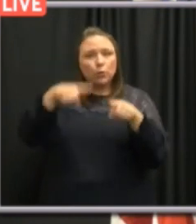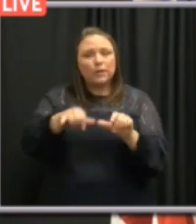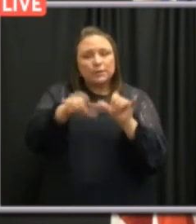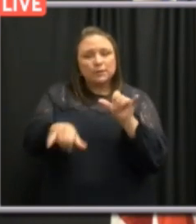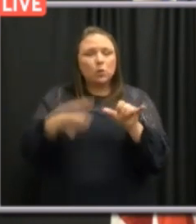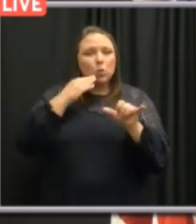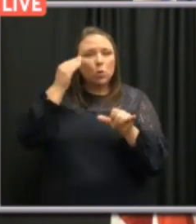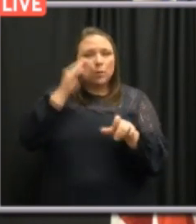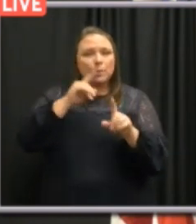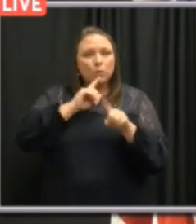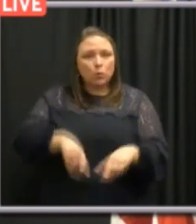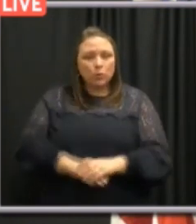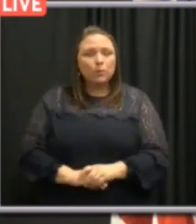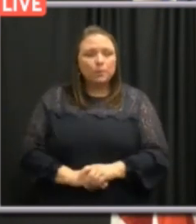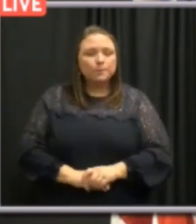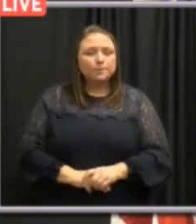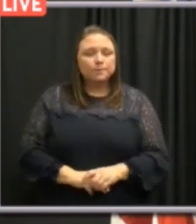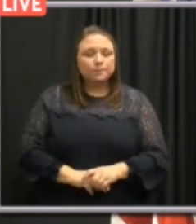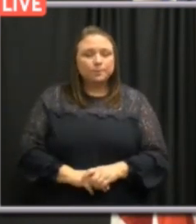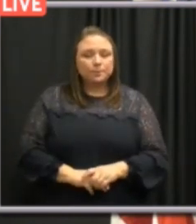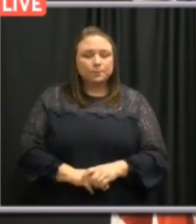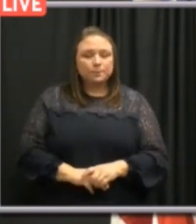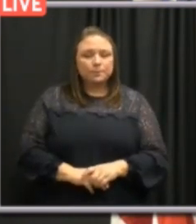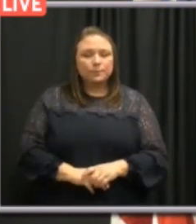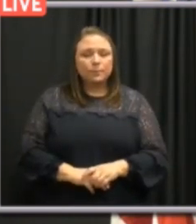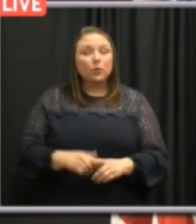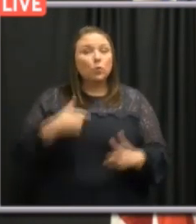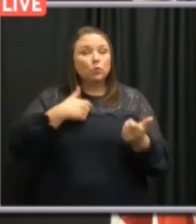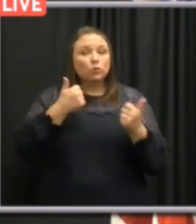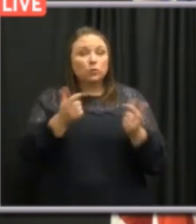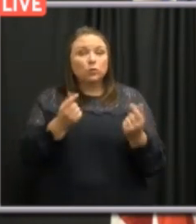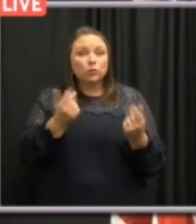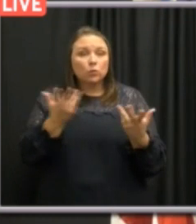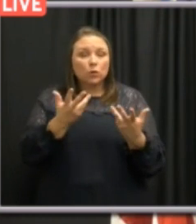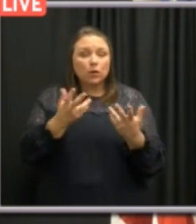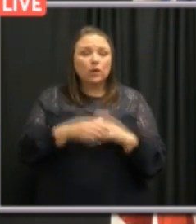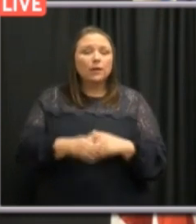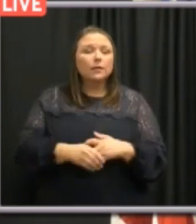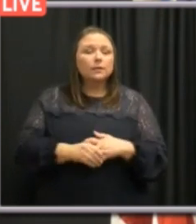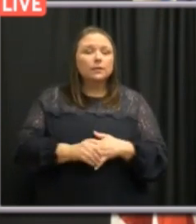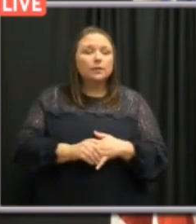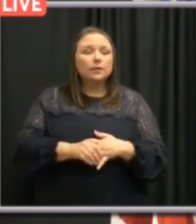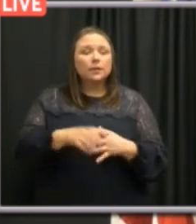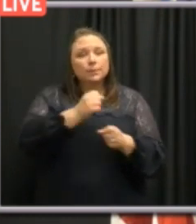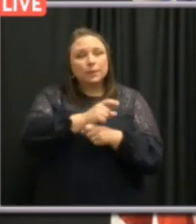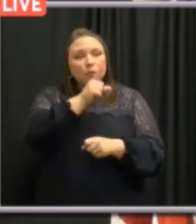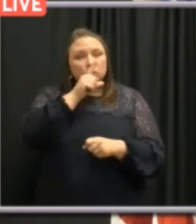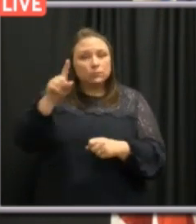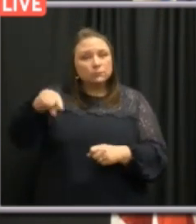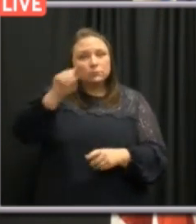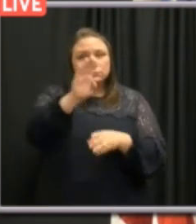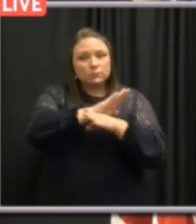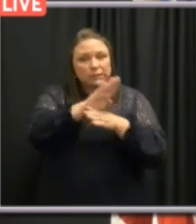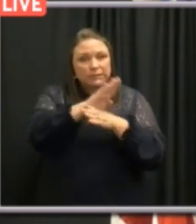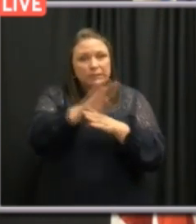Home order. What we try to do is assure that the businesses